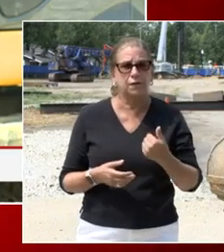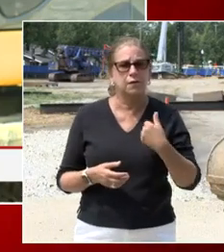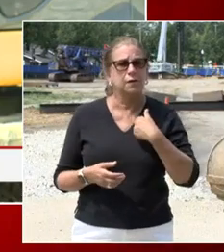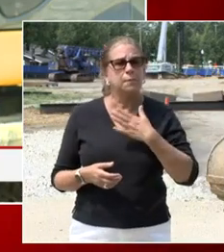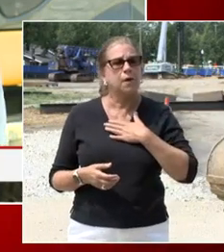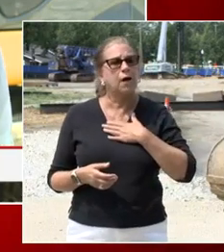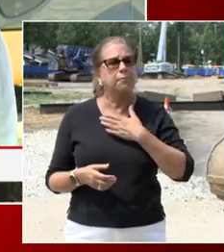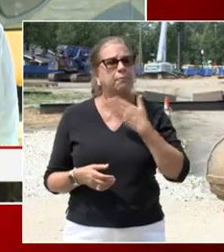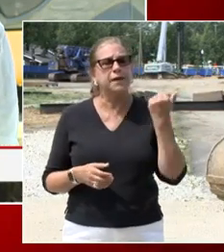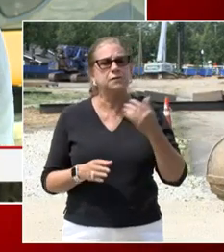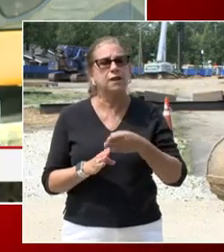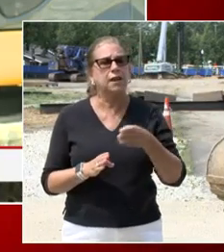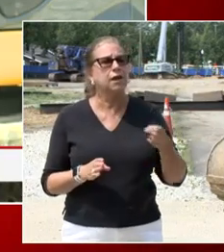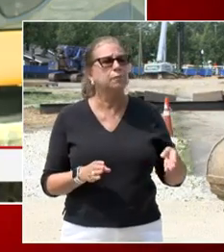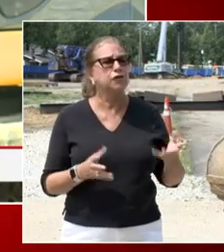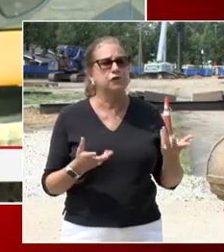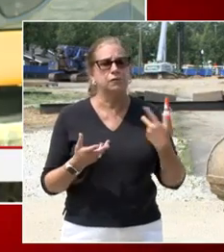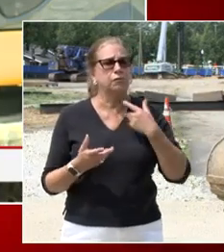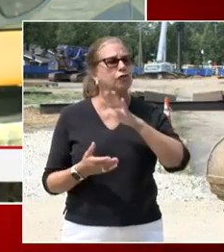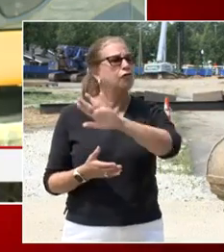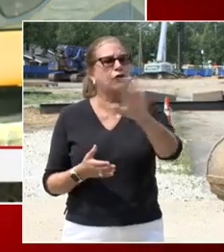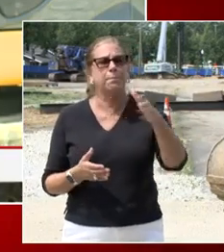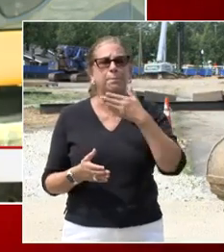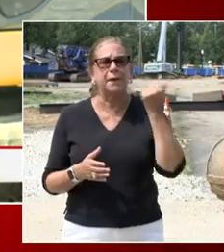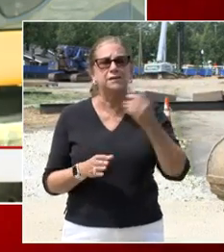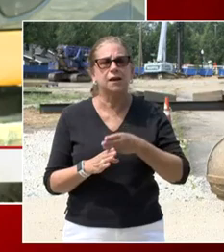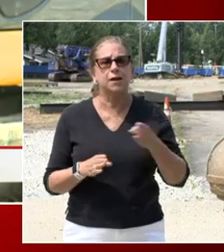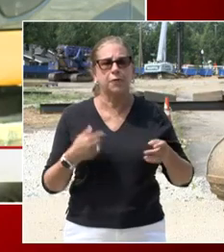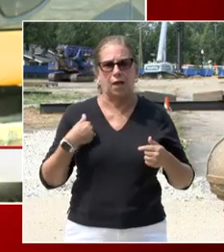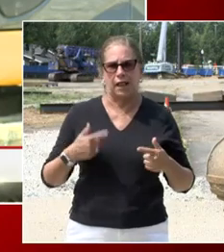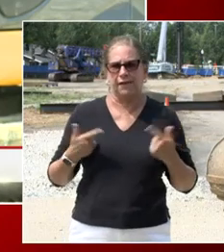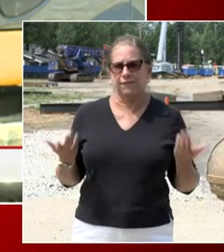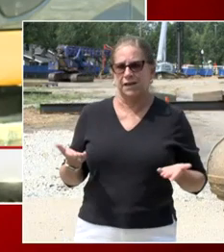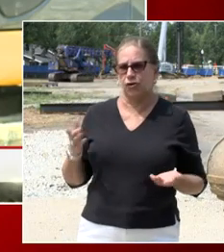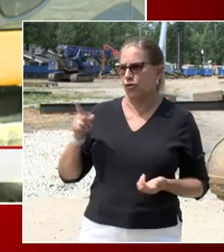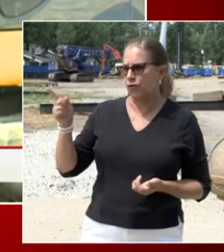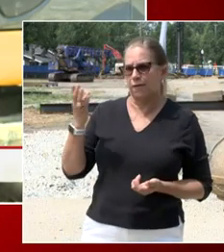live right one block away on 14th and Congress Place, and